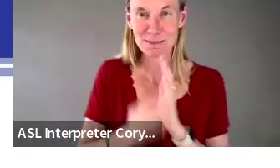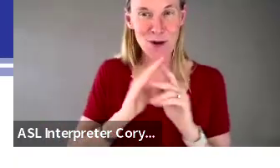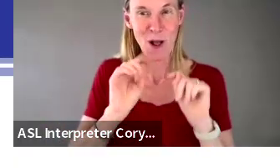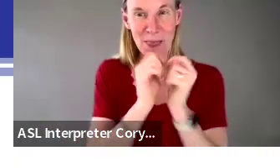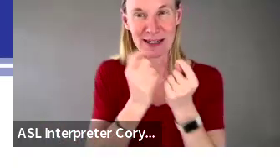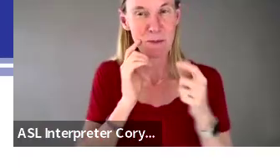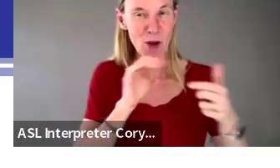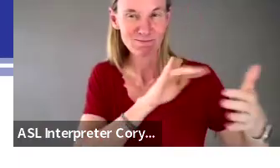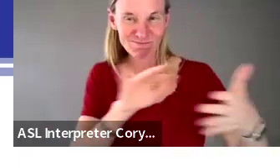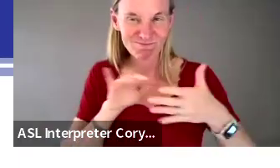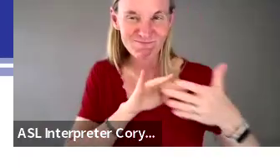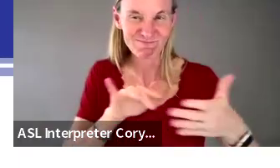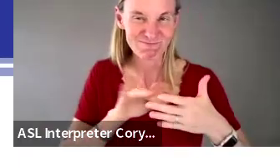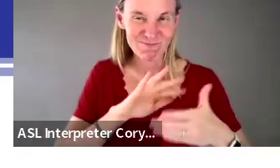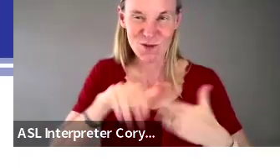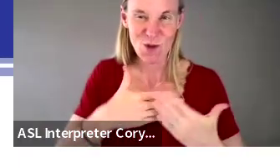doing this work.